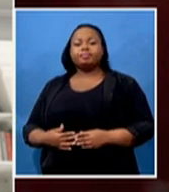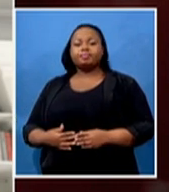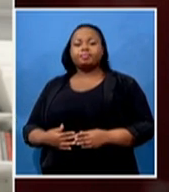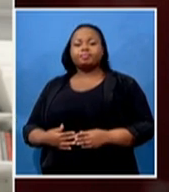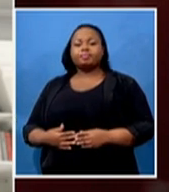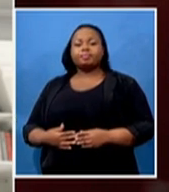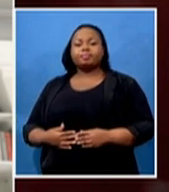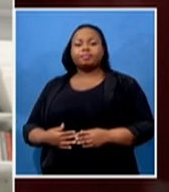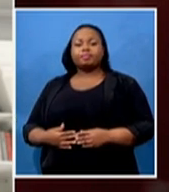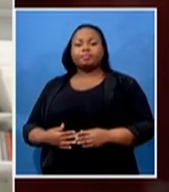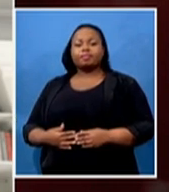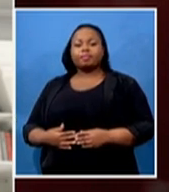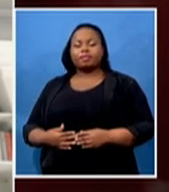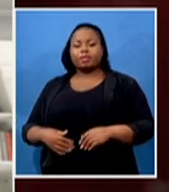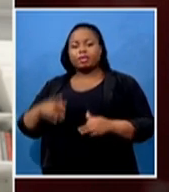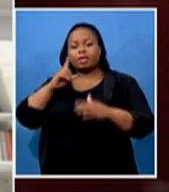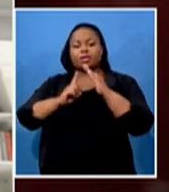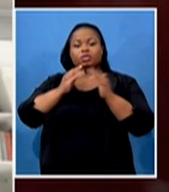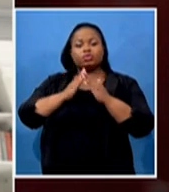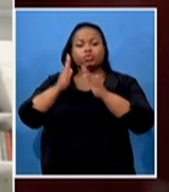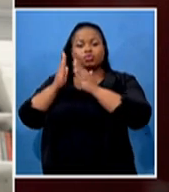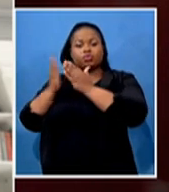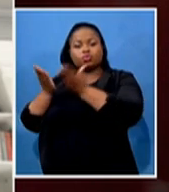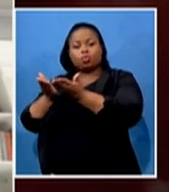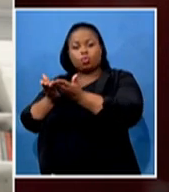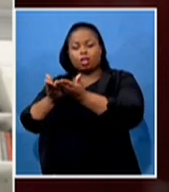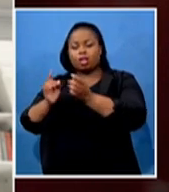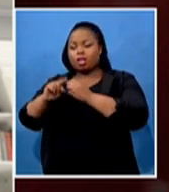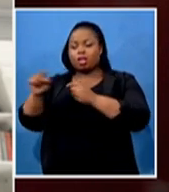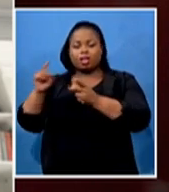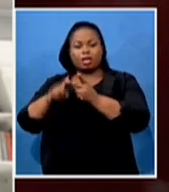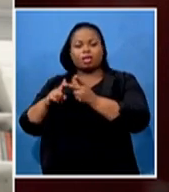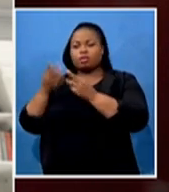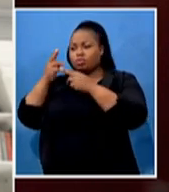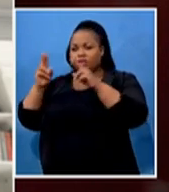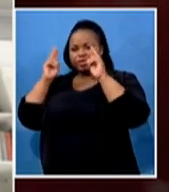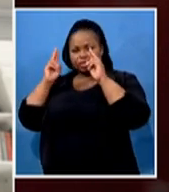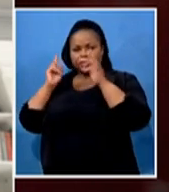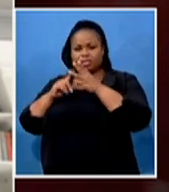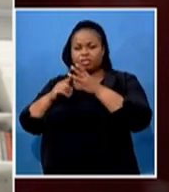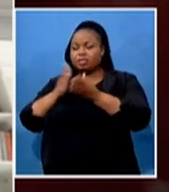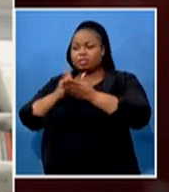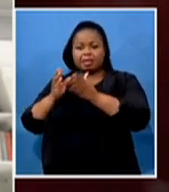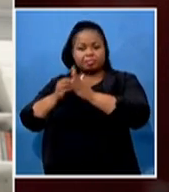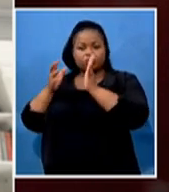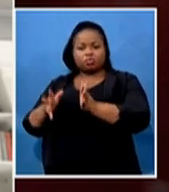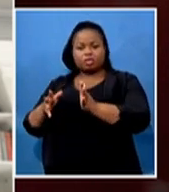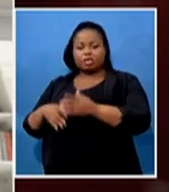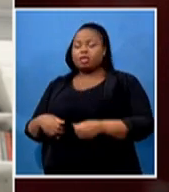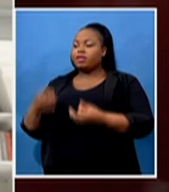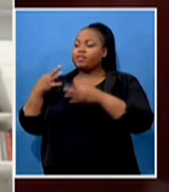from university to university. Even within my university, some students can afford free data. They've got Wi-Fi at